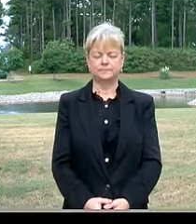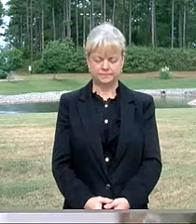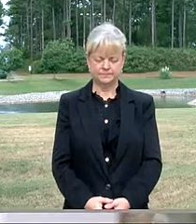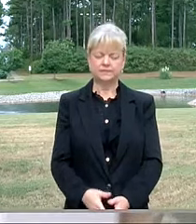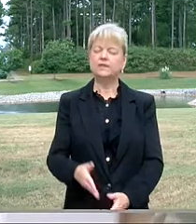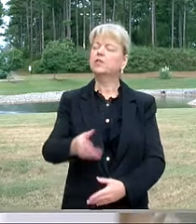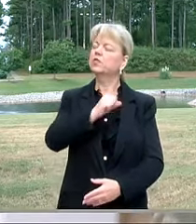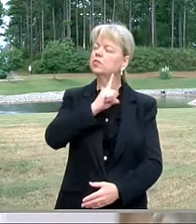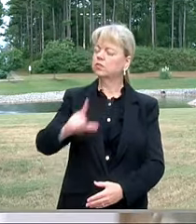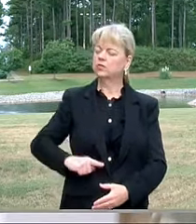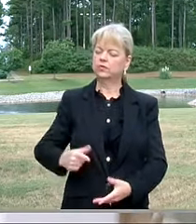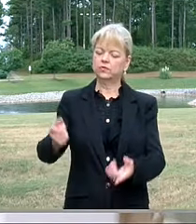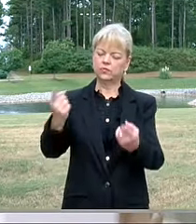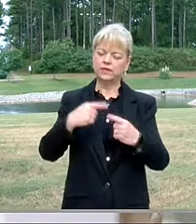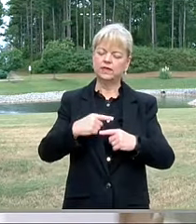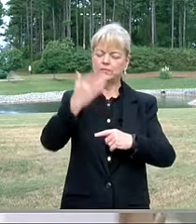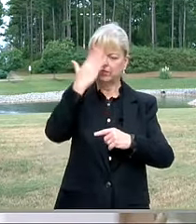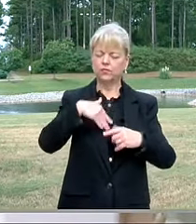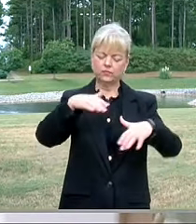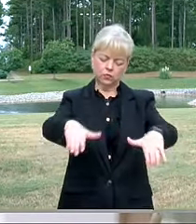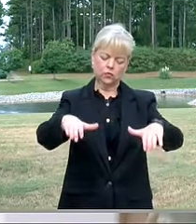Dear Lord, we come before your throne today,